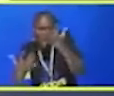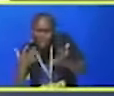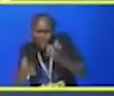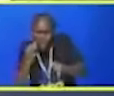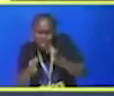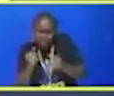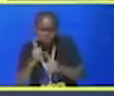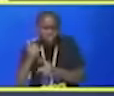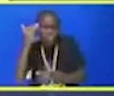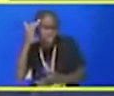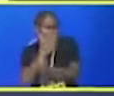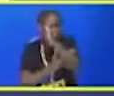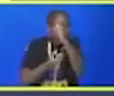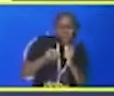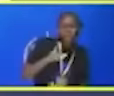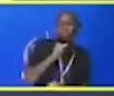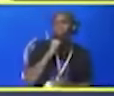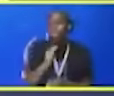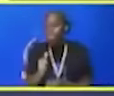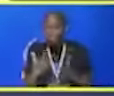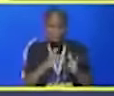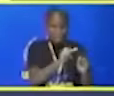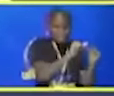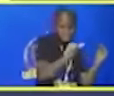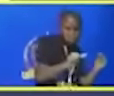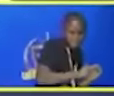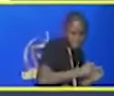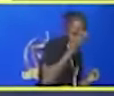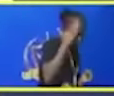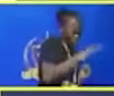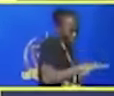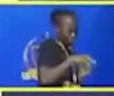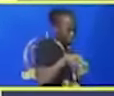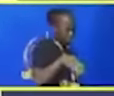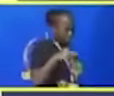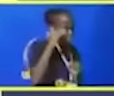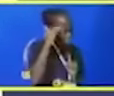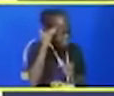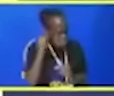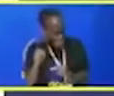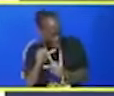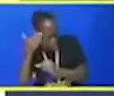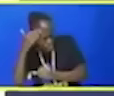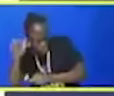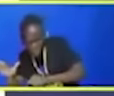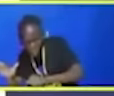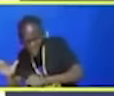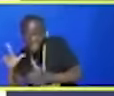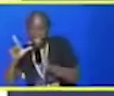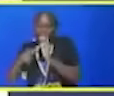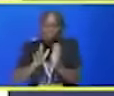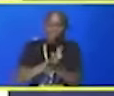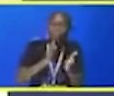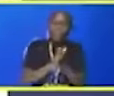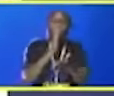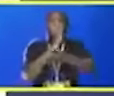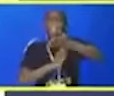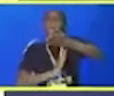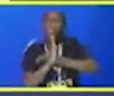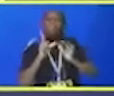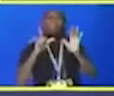know the ways of God in this area. And you become a student with humility and begin to pursue